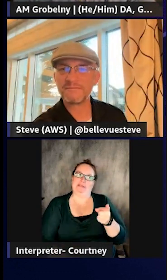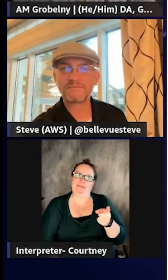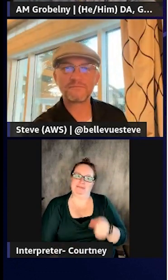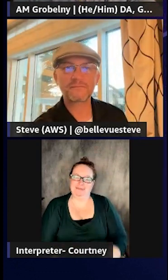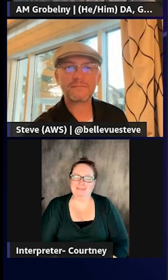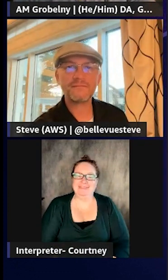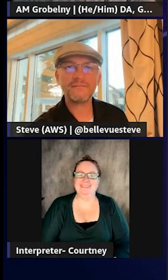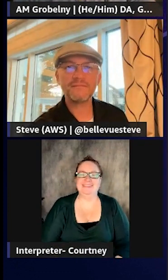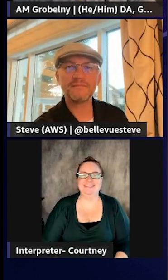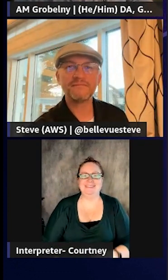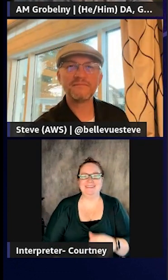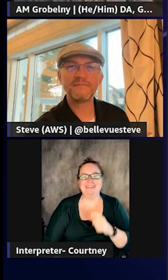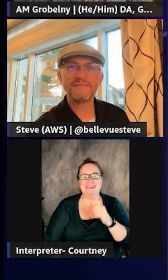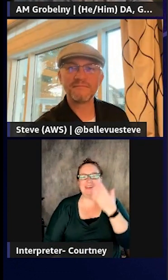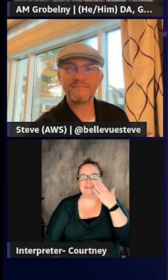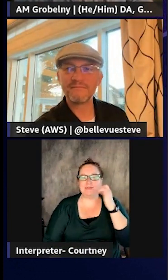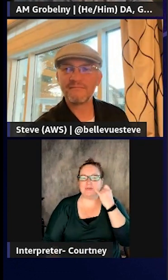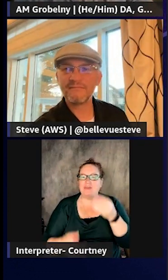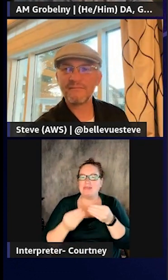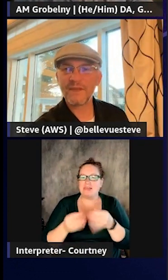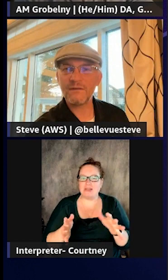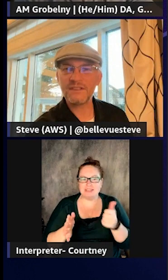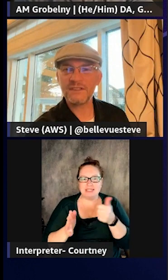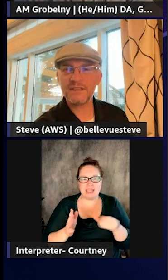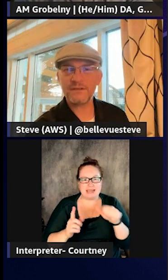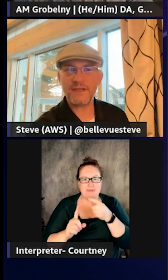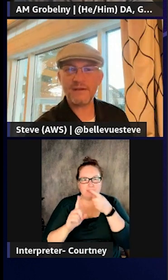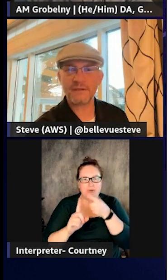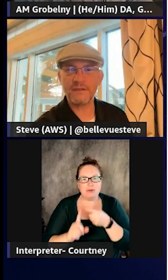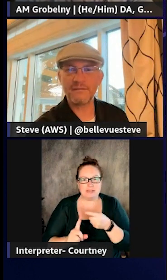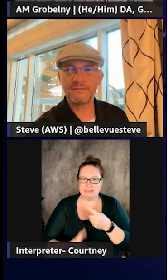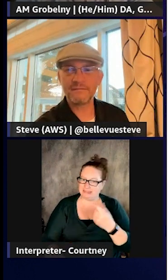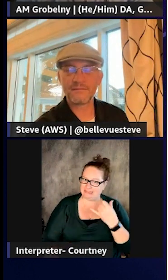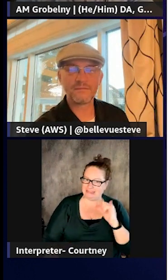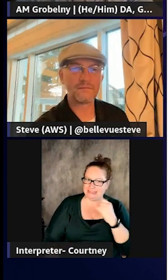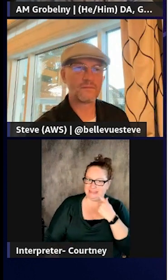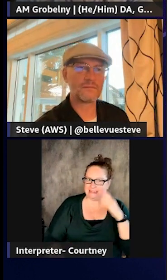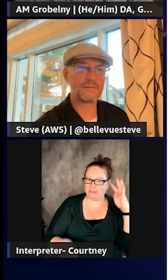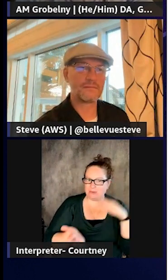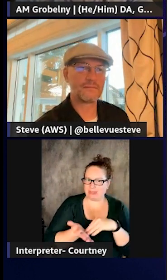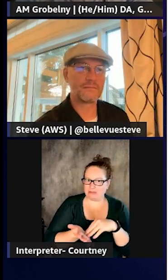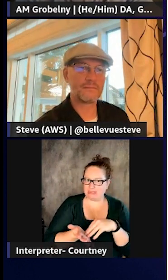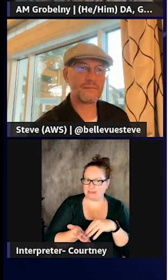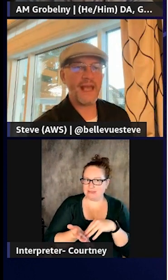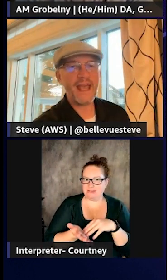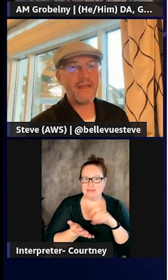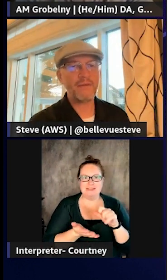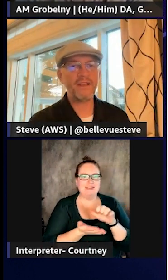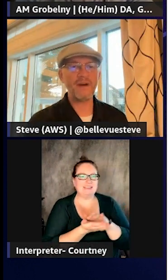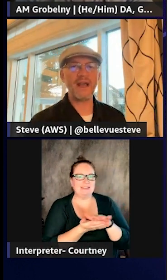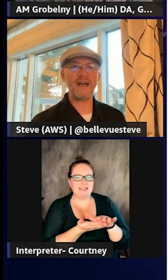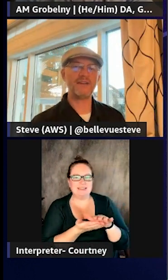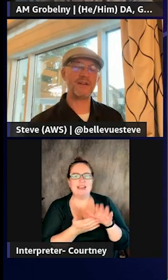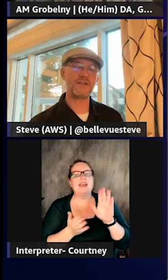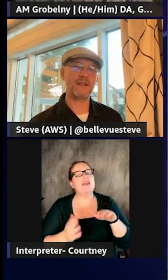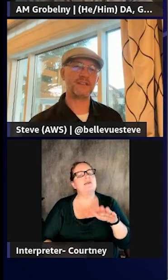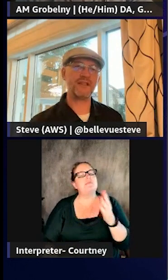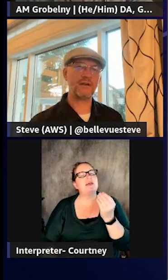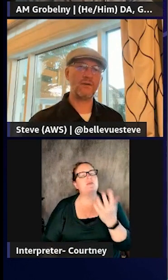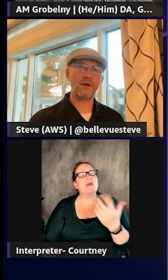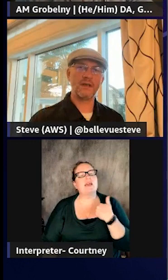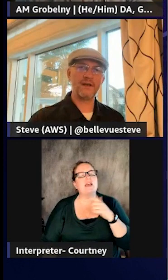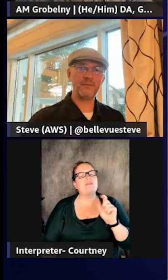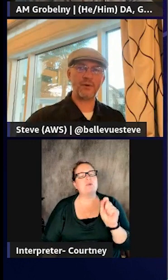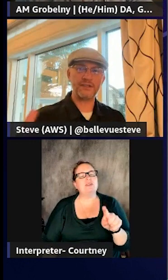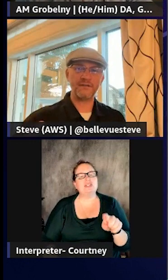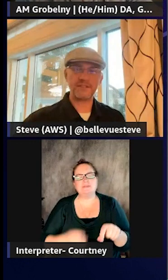I don't know that I lost any points, actually. We still says 4,000. Yeah, that's nice. That's nice. Hey, by the way, I have a question about this.